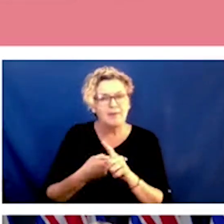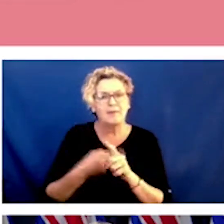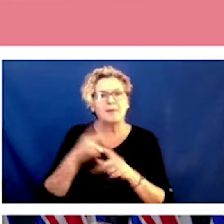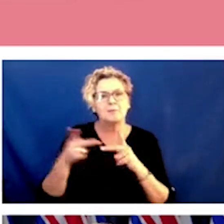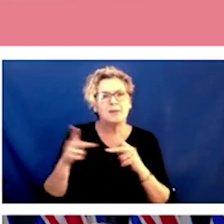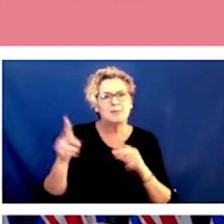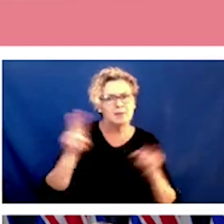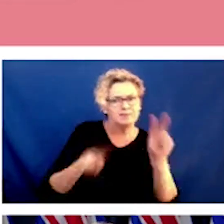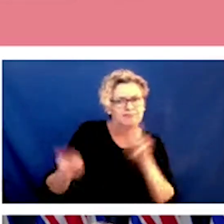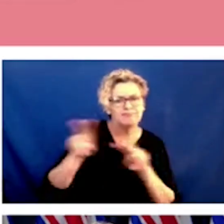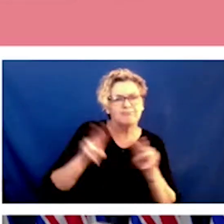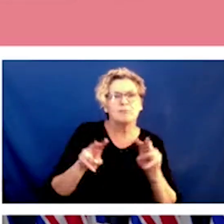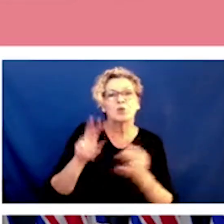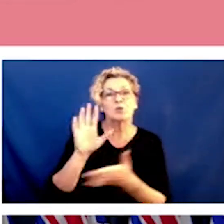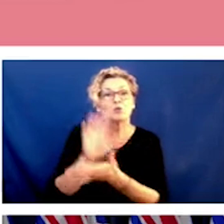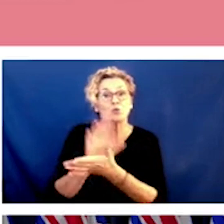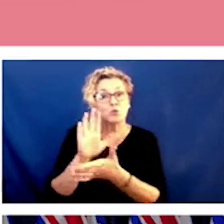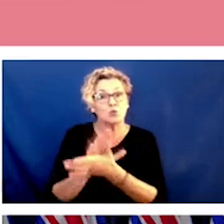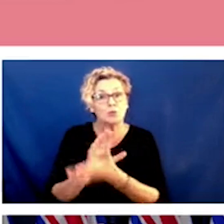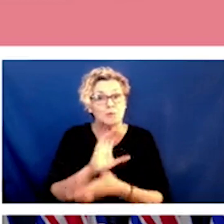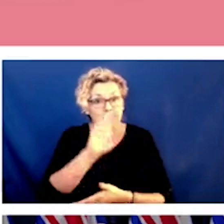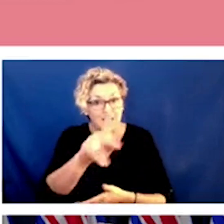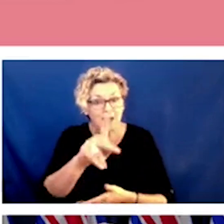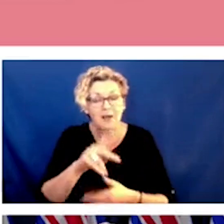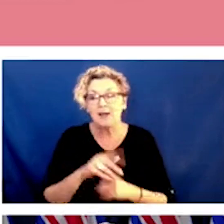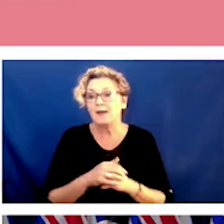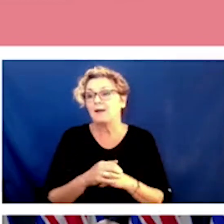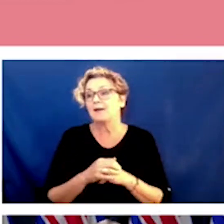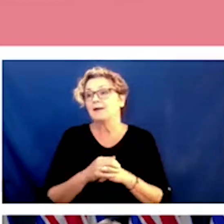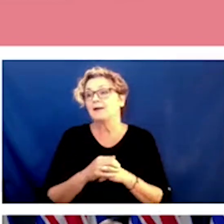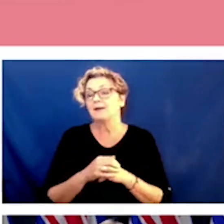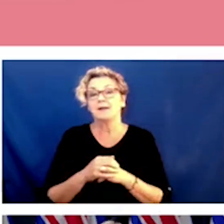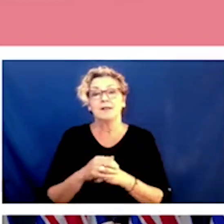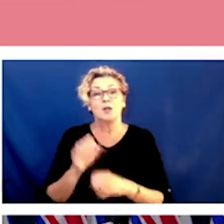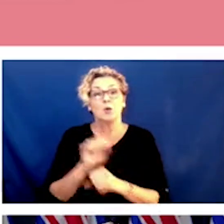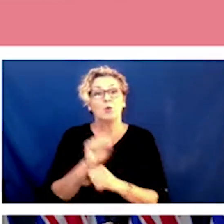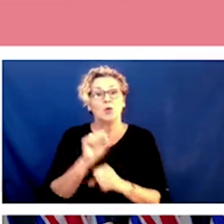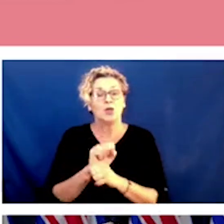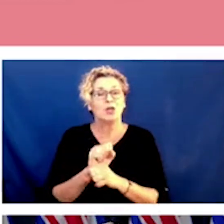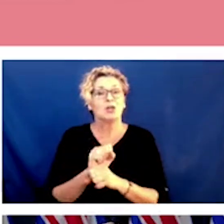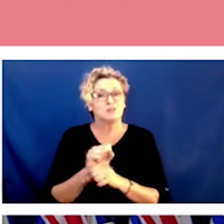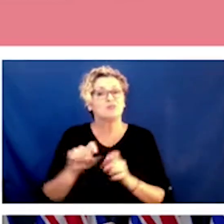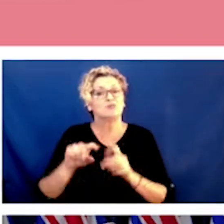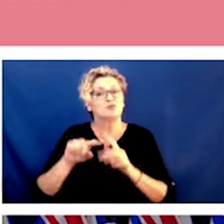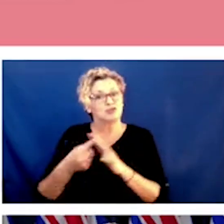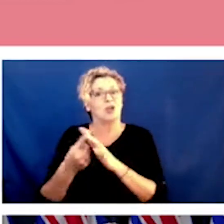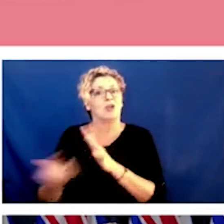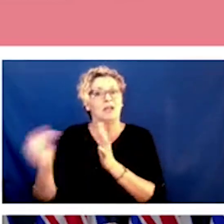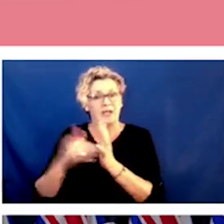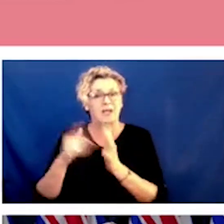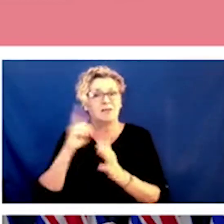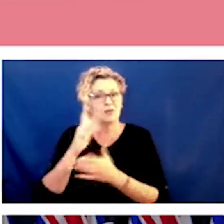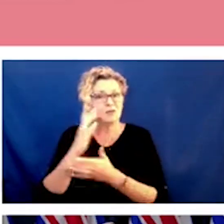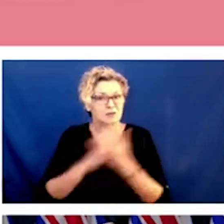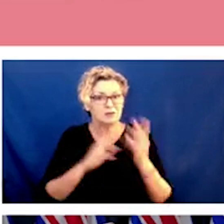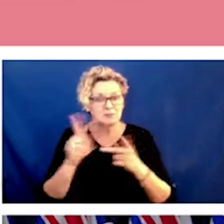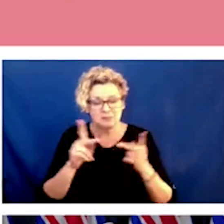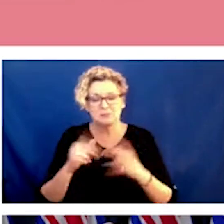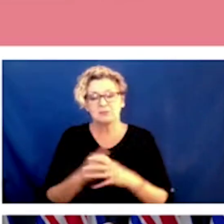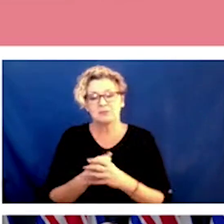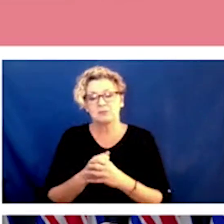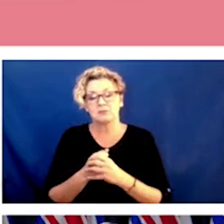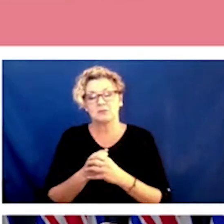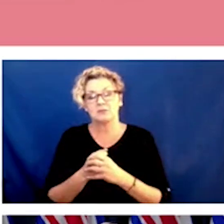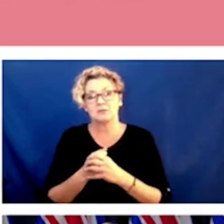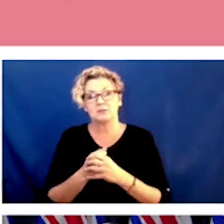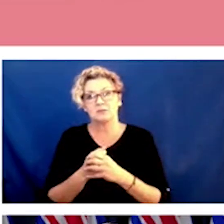and it's leveled off. We continue to see people requiring that level of care on an ongoing basis.